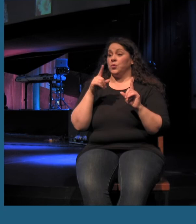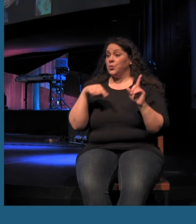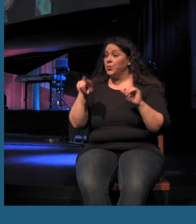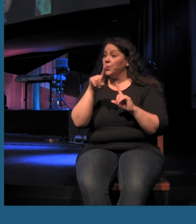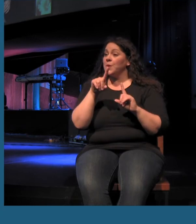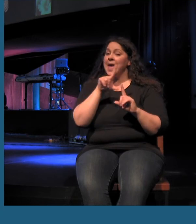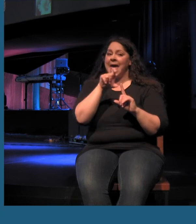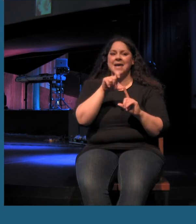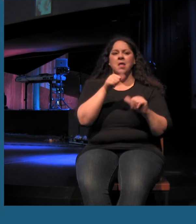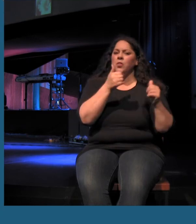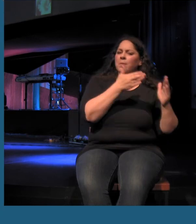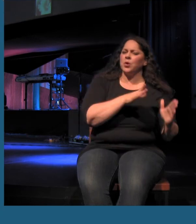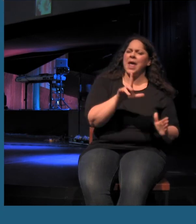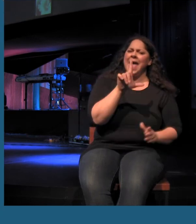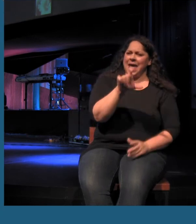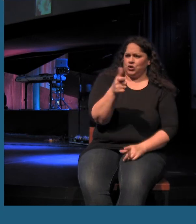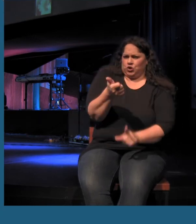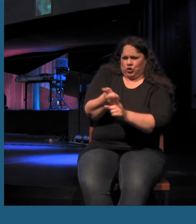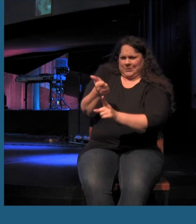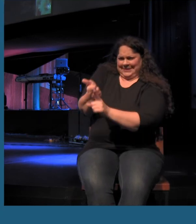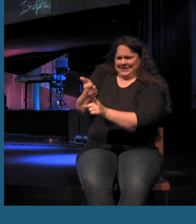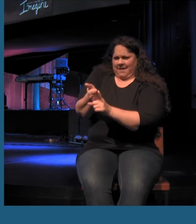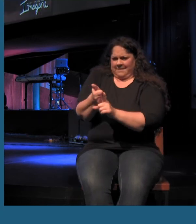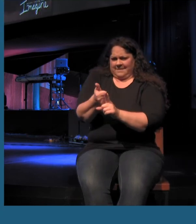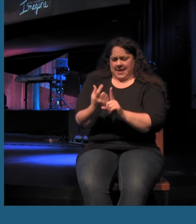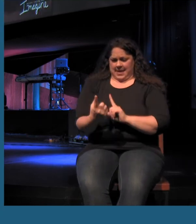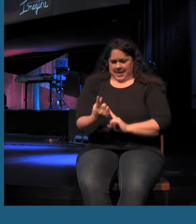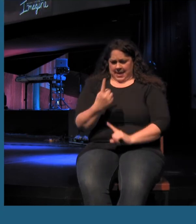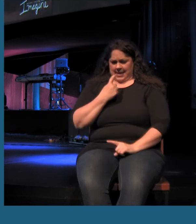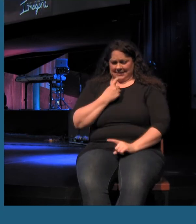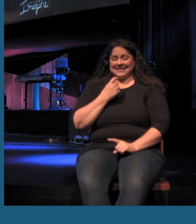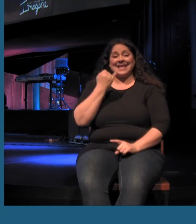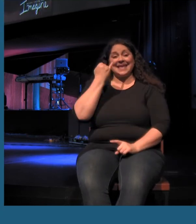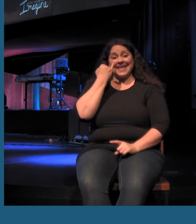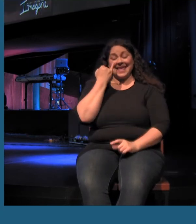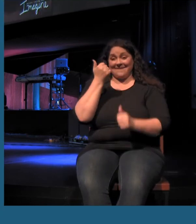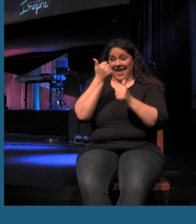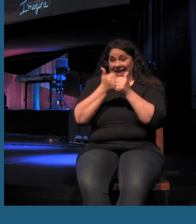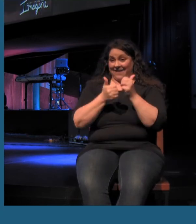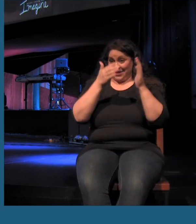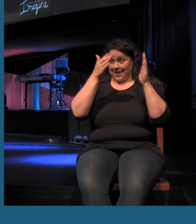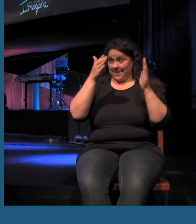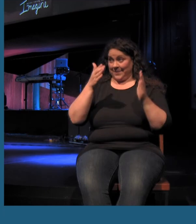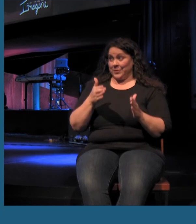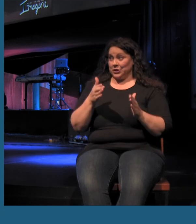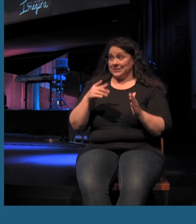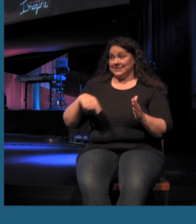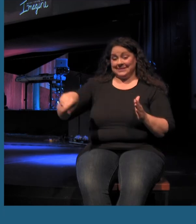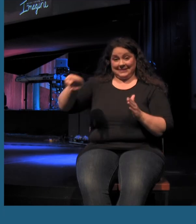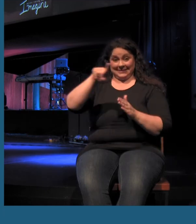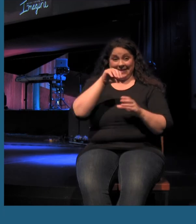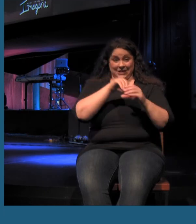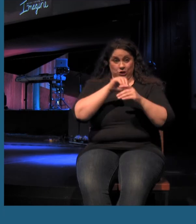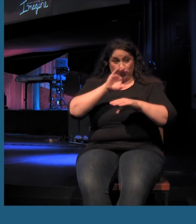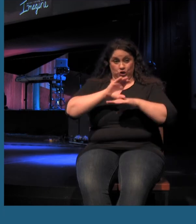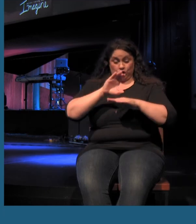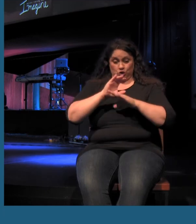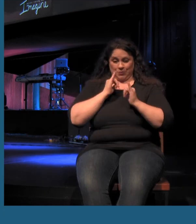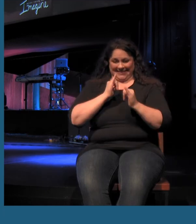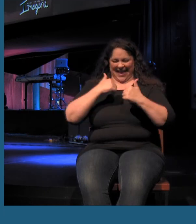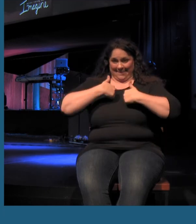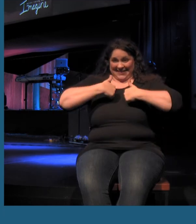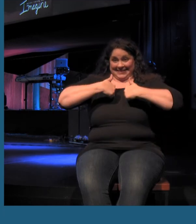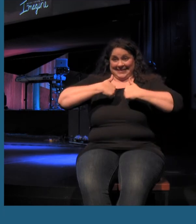else, but ask ourselves. Here's the question he asked. He said, if every person in our church were just like me, what kind